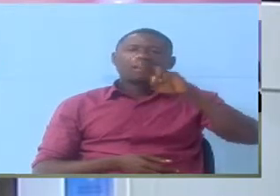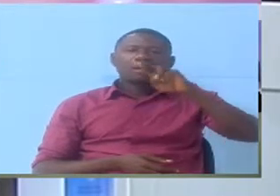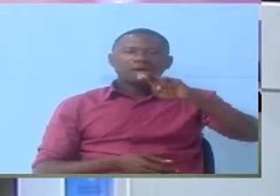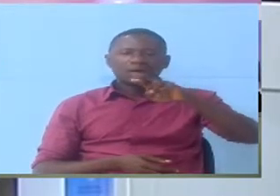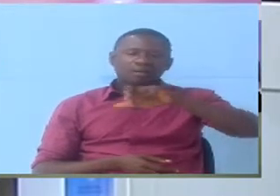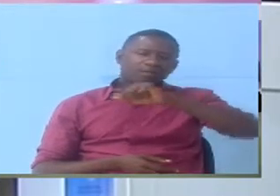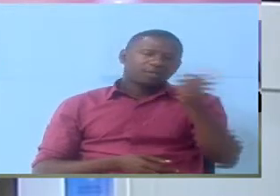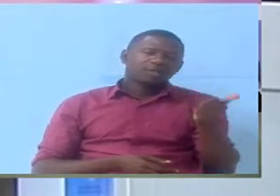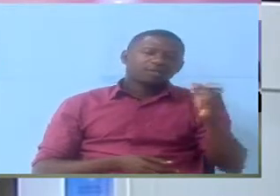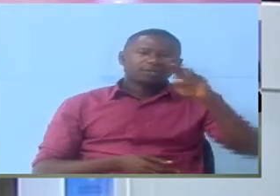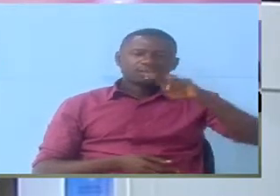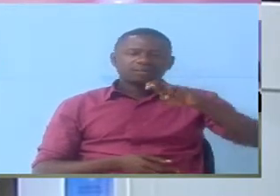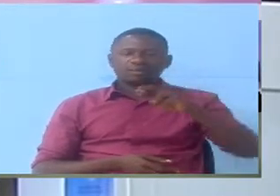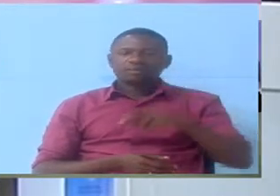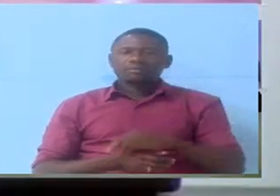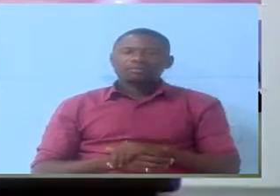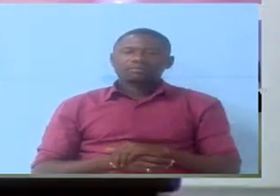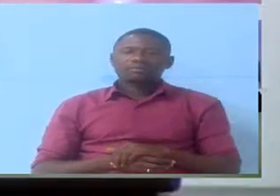R&R.